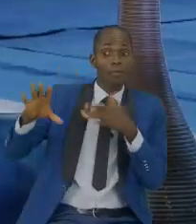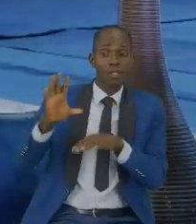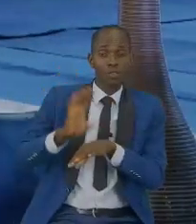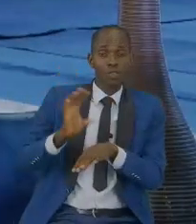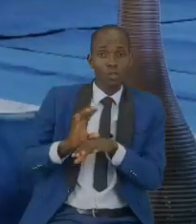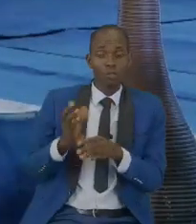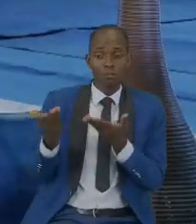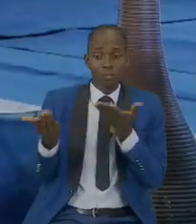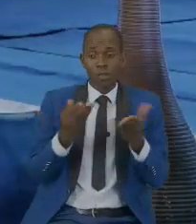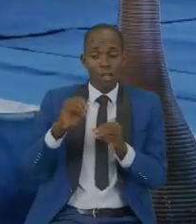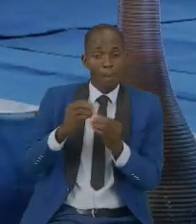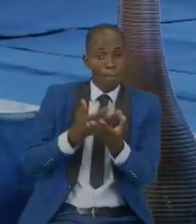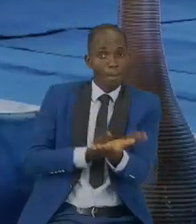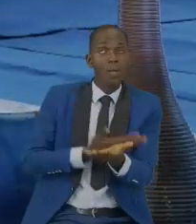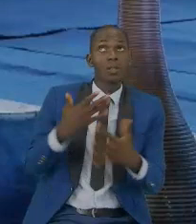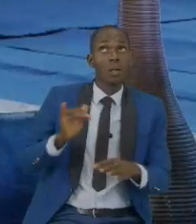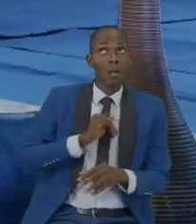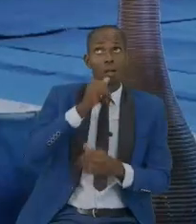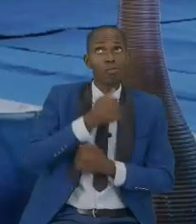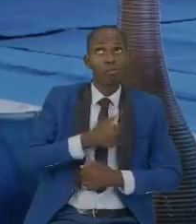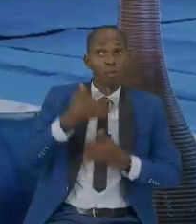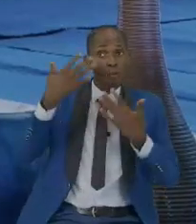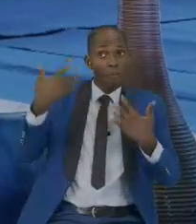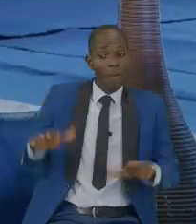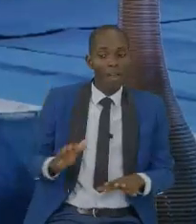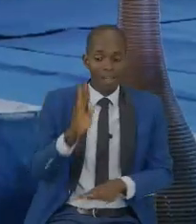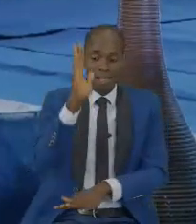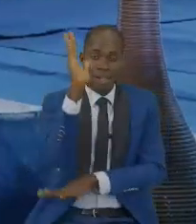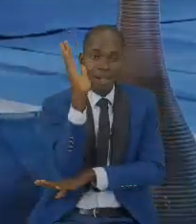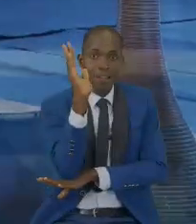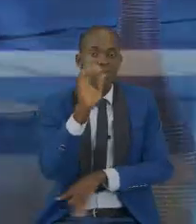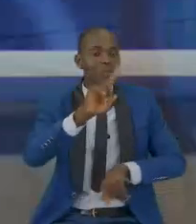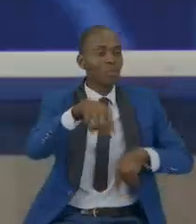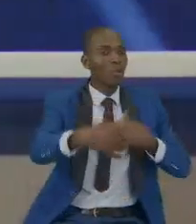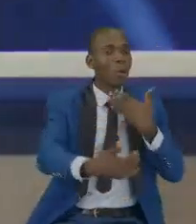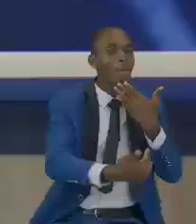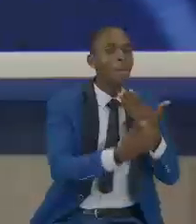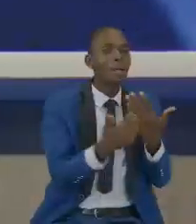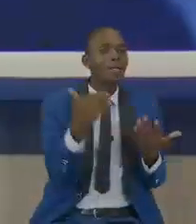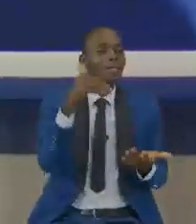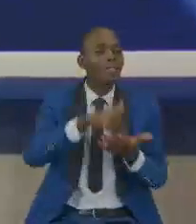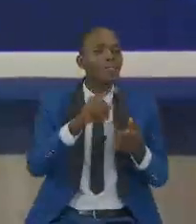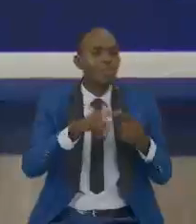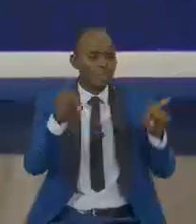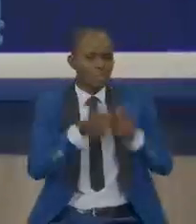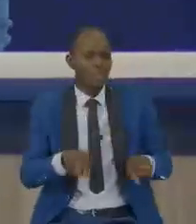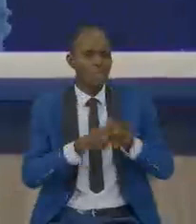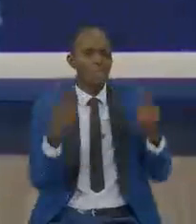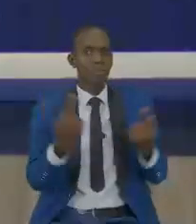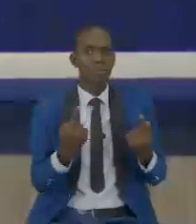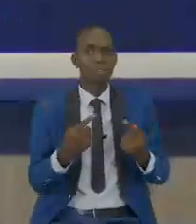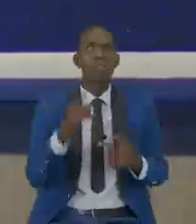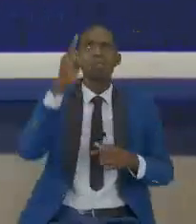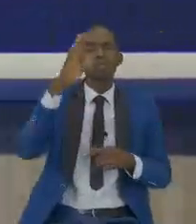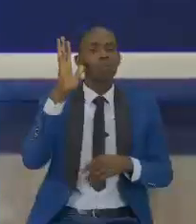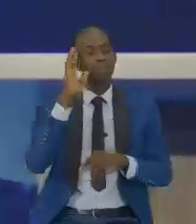forgive me, I have done what I shouldn't have done. You go back to the same thing again. The Lord does not count such people serious,